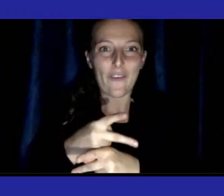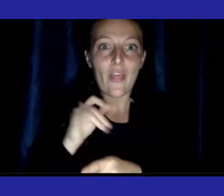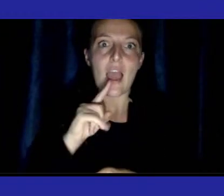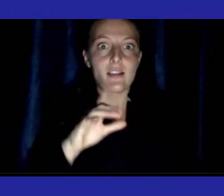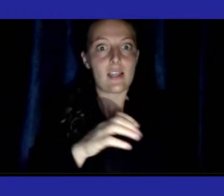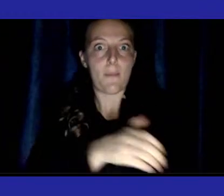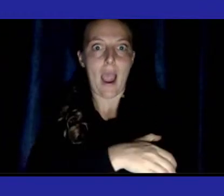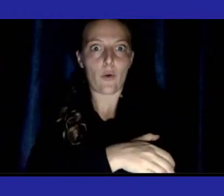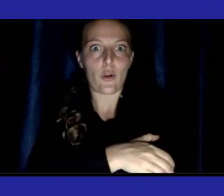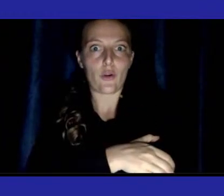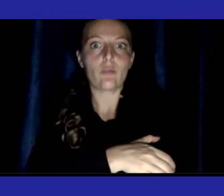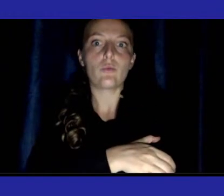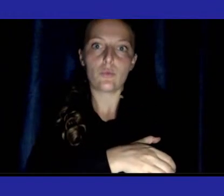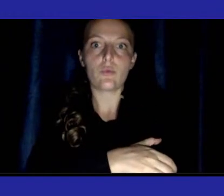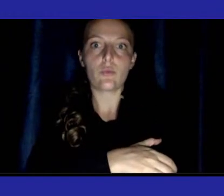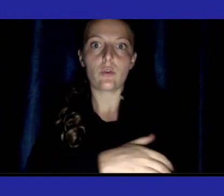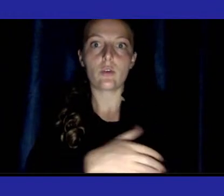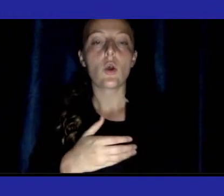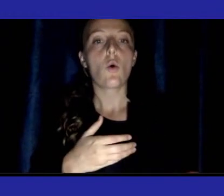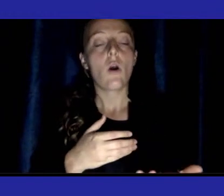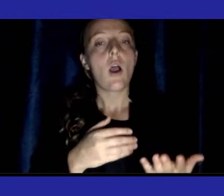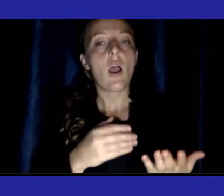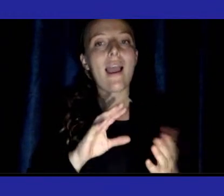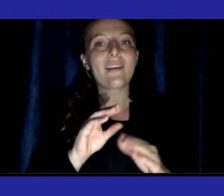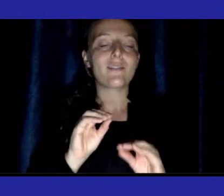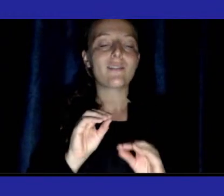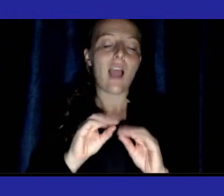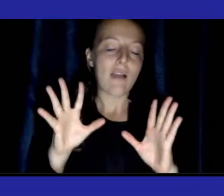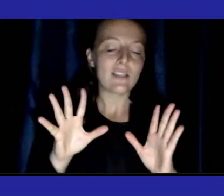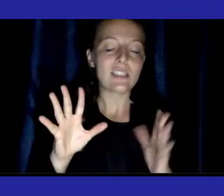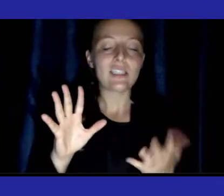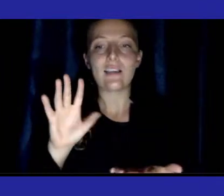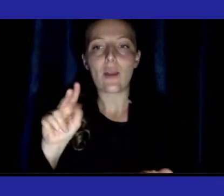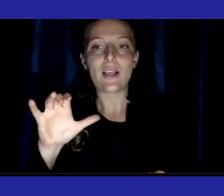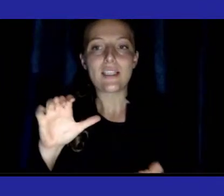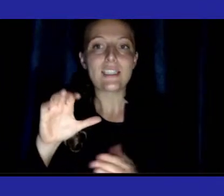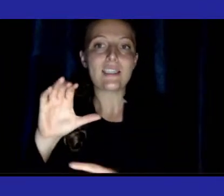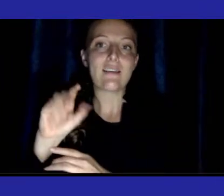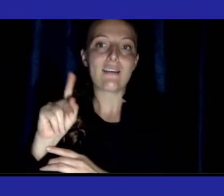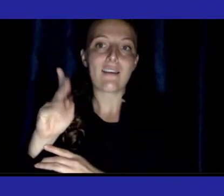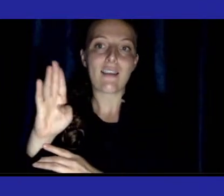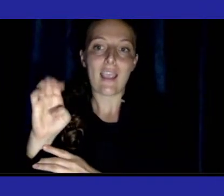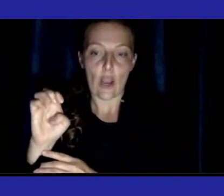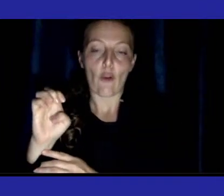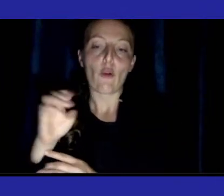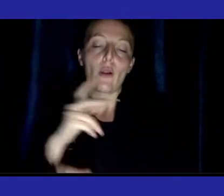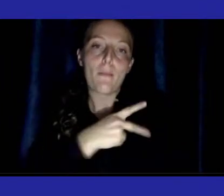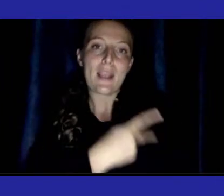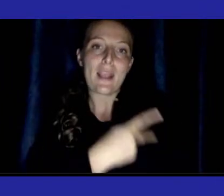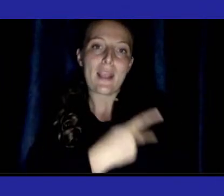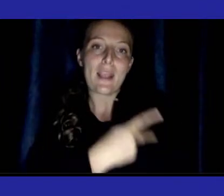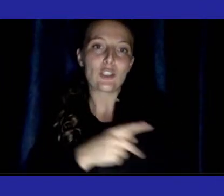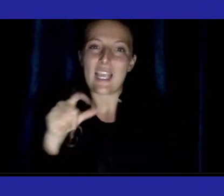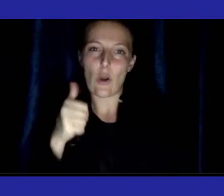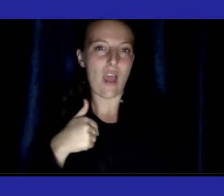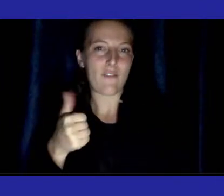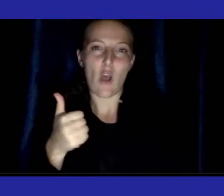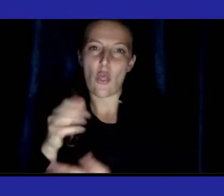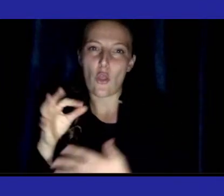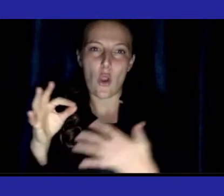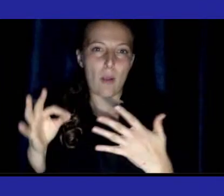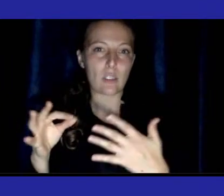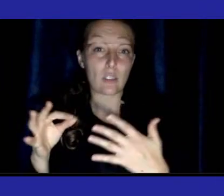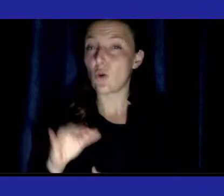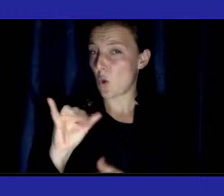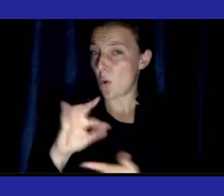And obviously the NYC Care patients don't have other options. So Mitch, is that kind of embedded in a scheduling process? Yes, Or? yeah.